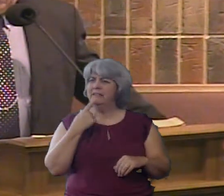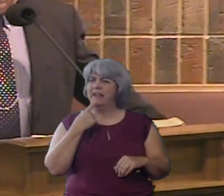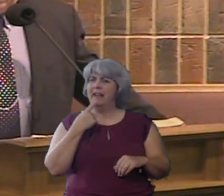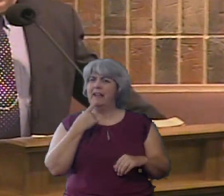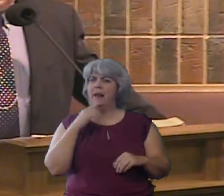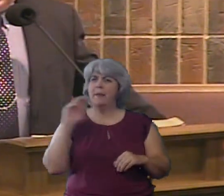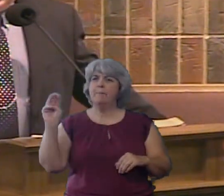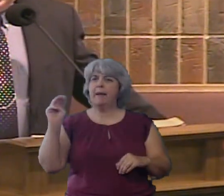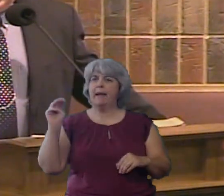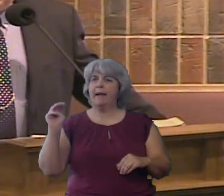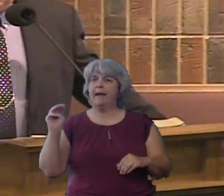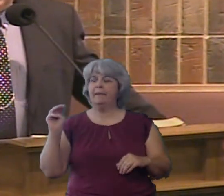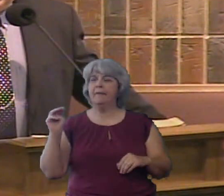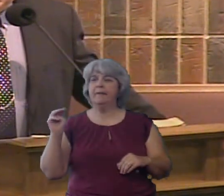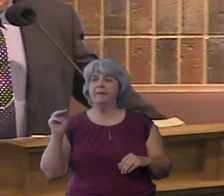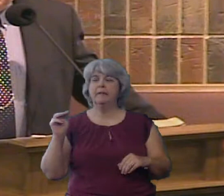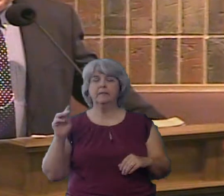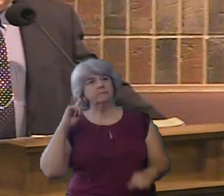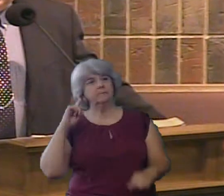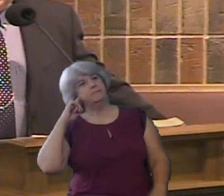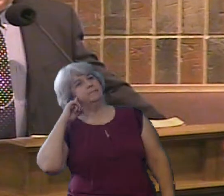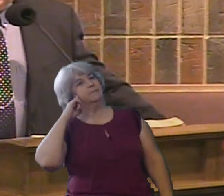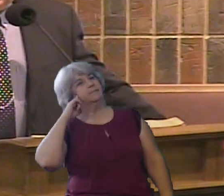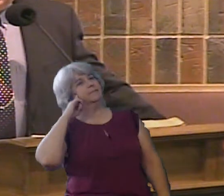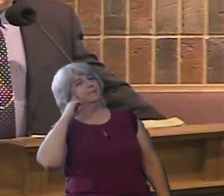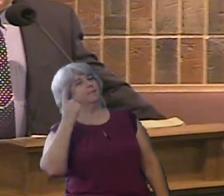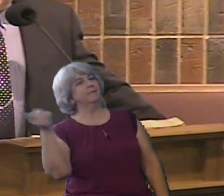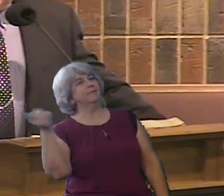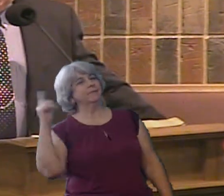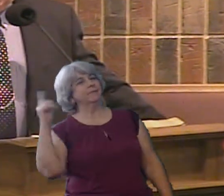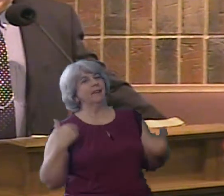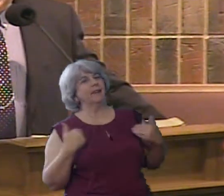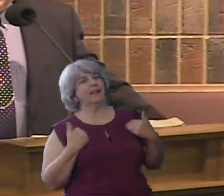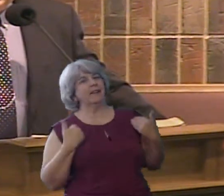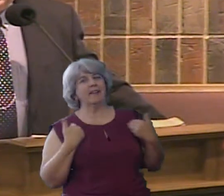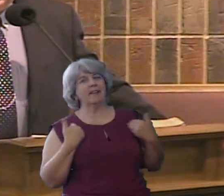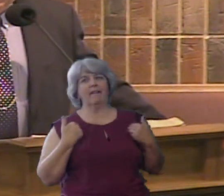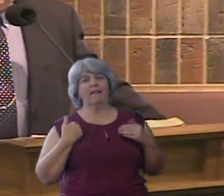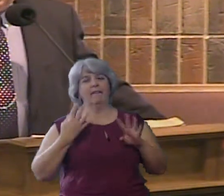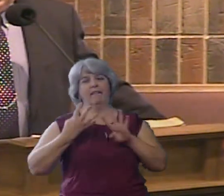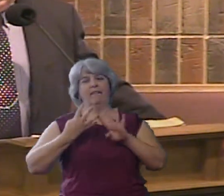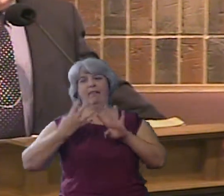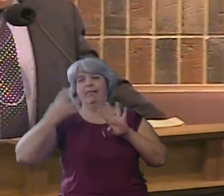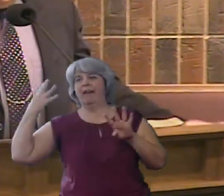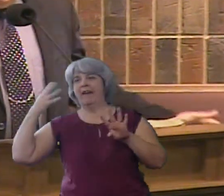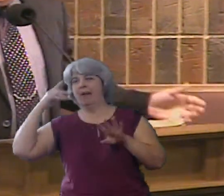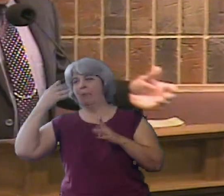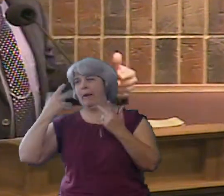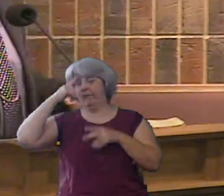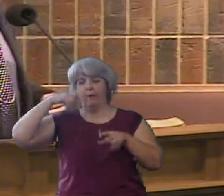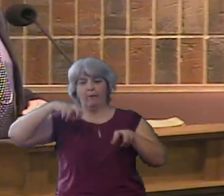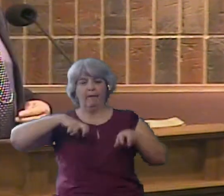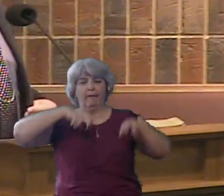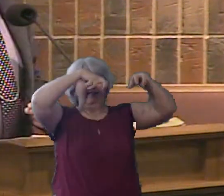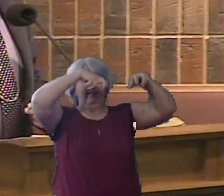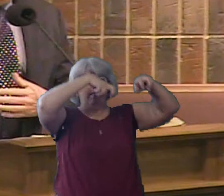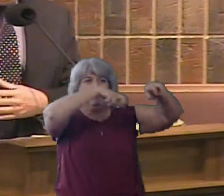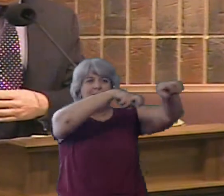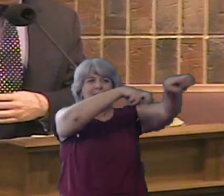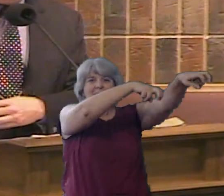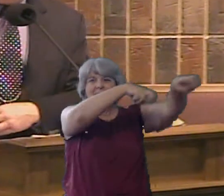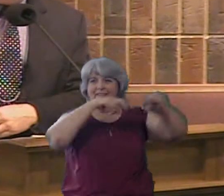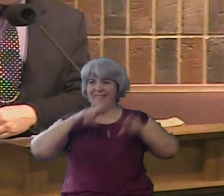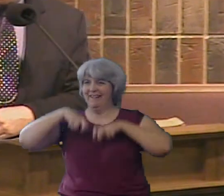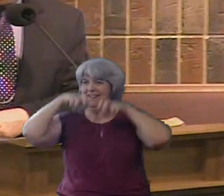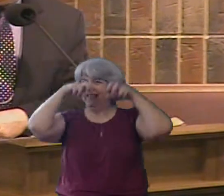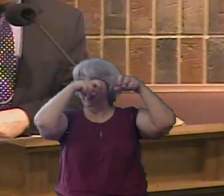He had overheard the guy, one of the young men in the line, the lift line, who had seen me with my